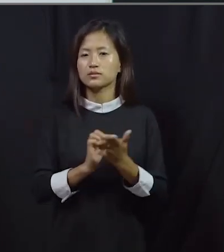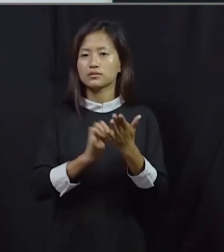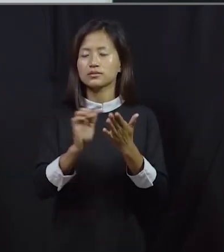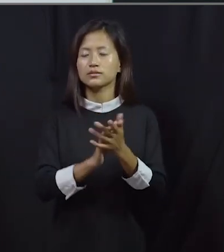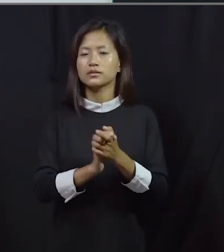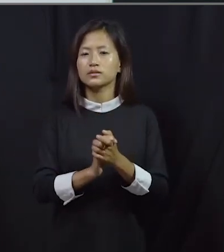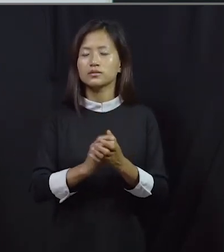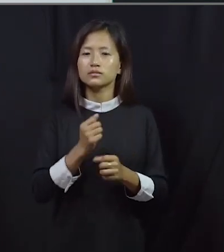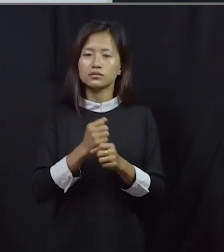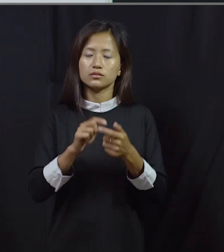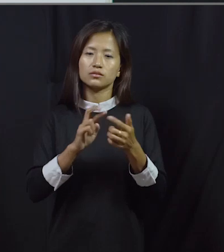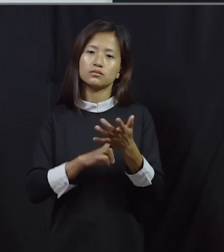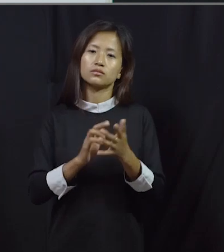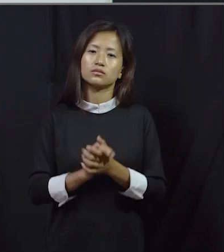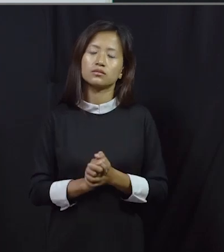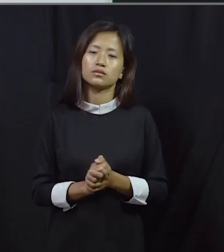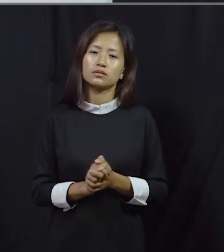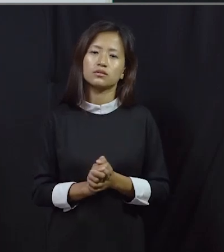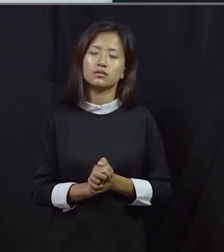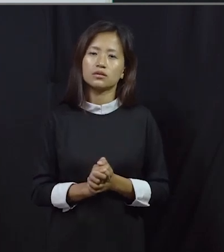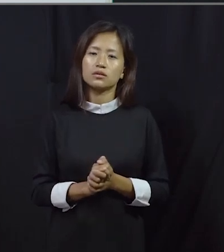Okay, because generally, what do we do? Generally,